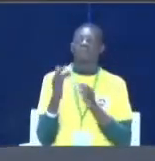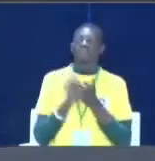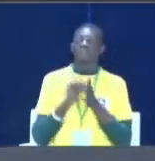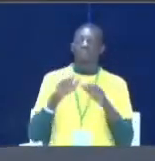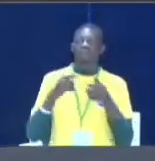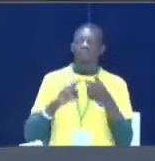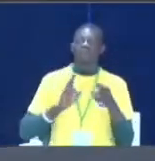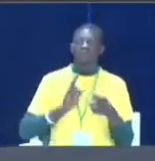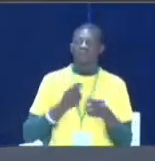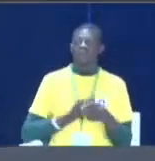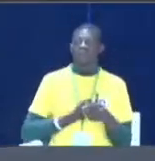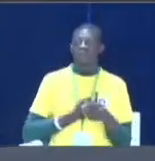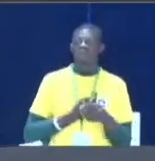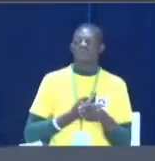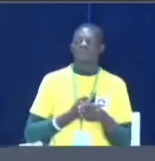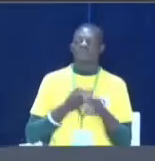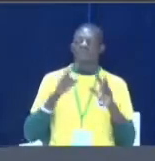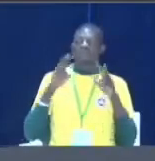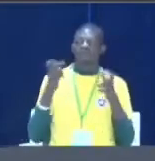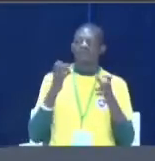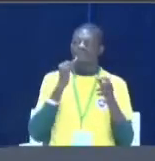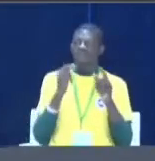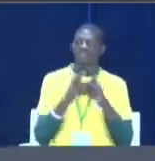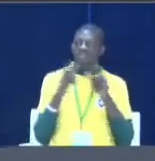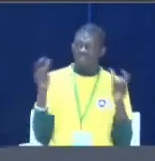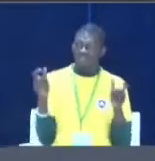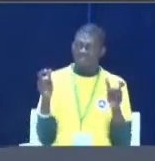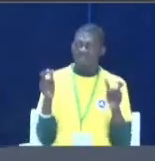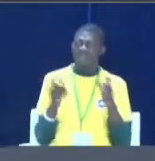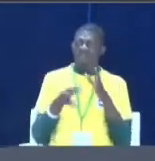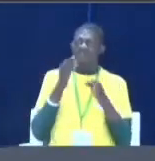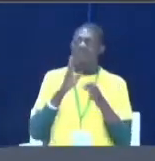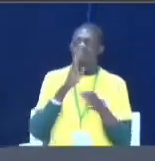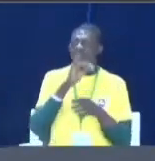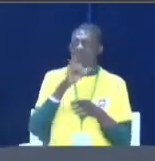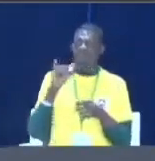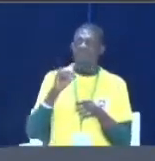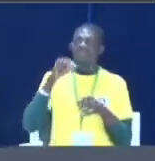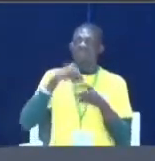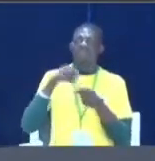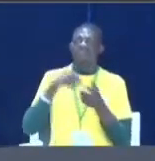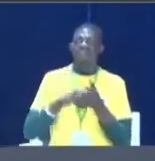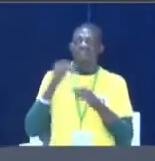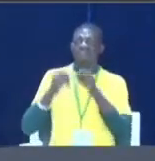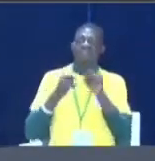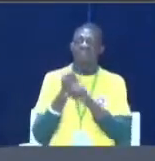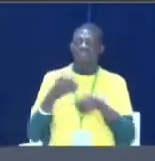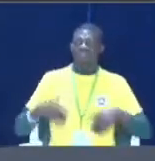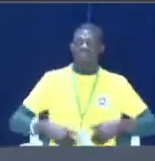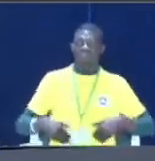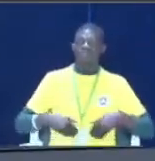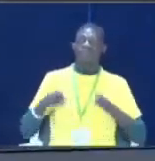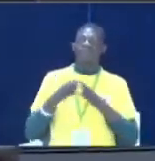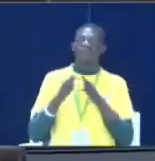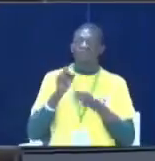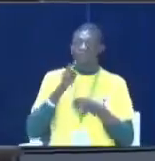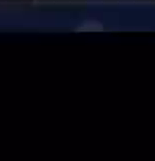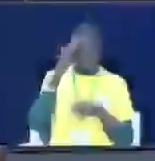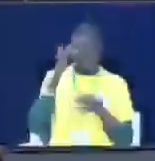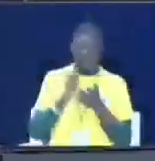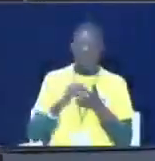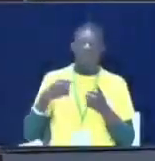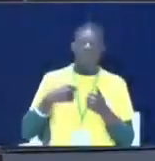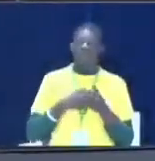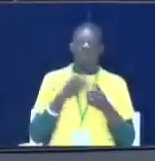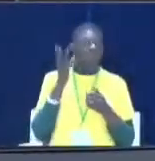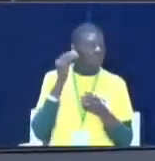to us, and the topic is enlarge. If you have been in this International Youth Convention thus far, you know that we have heard so